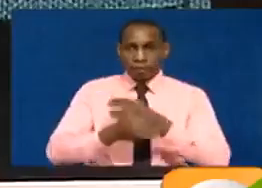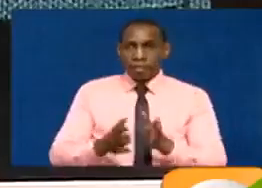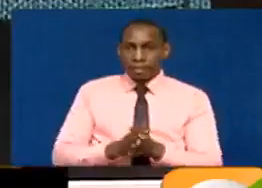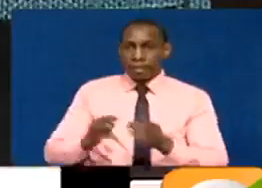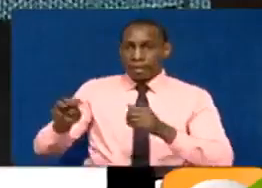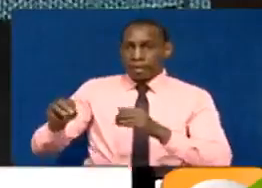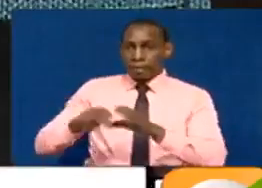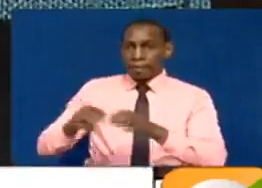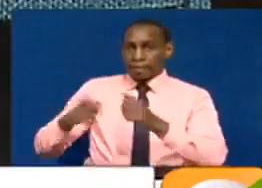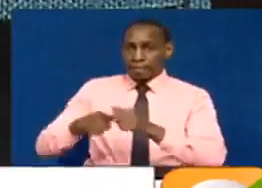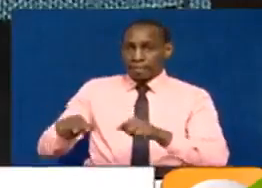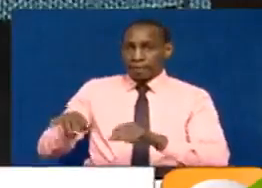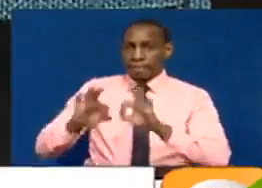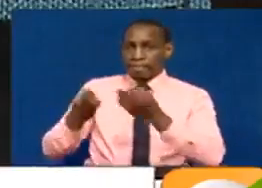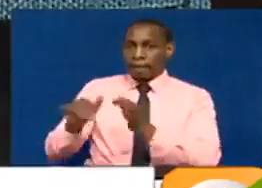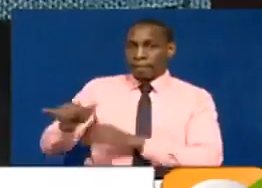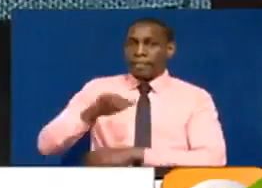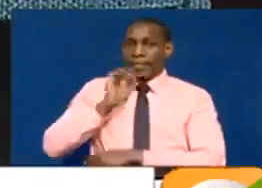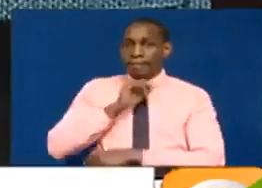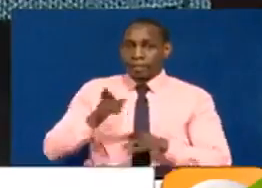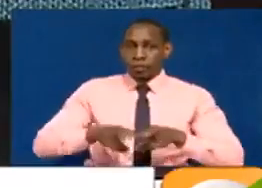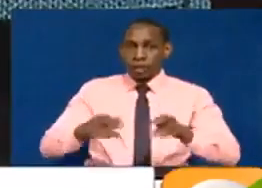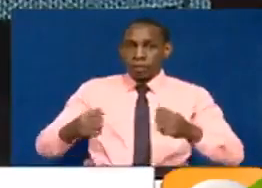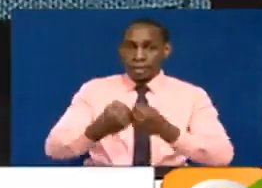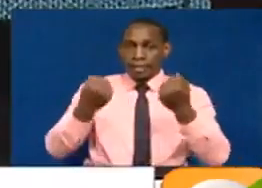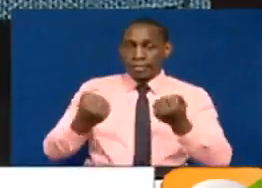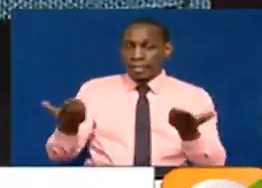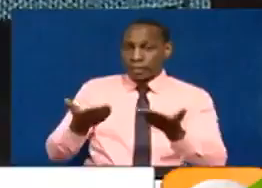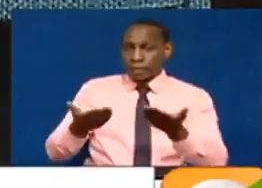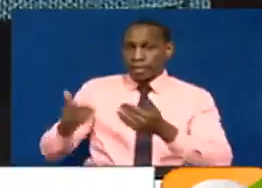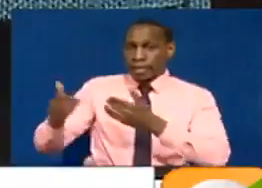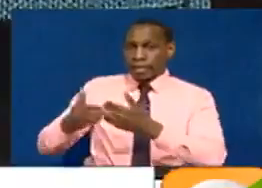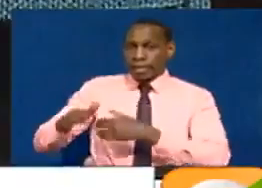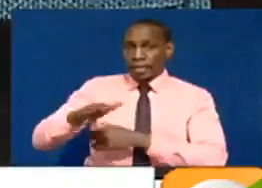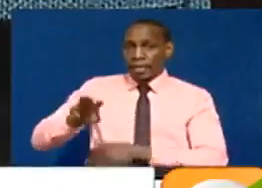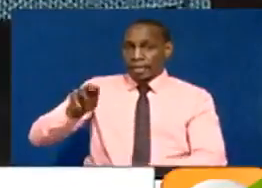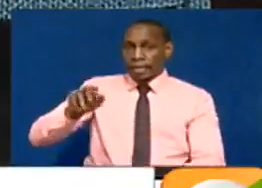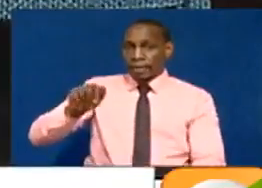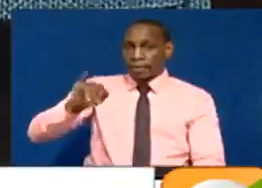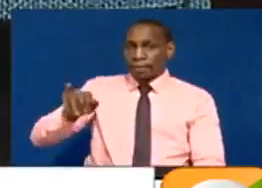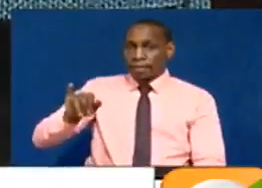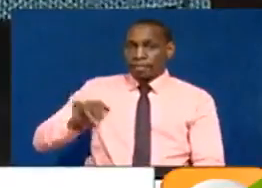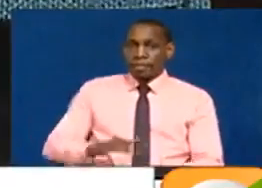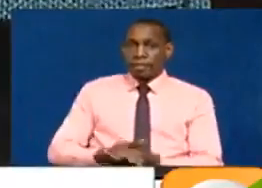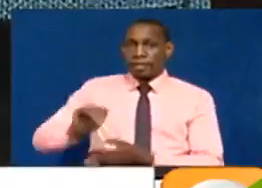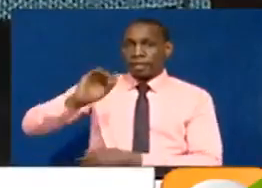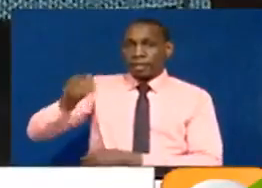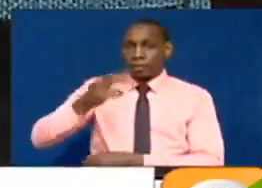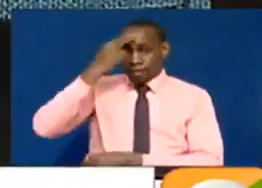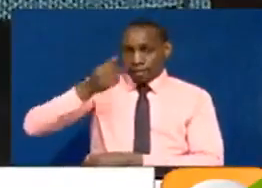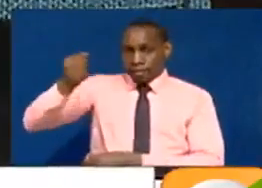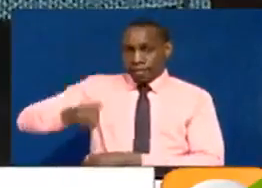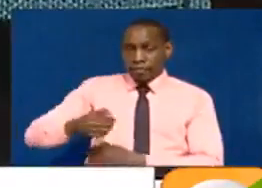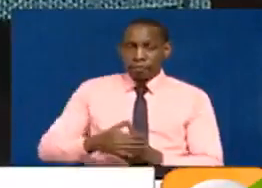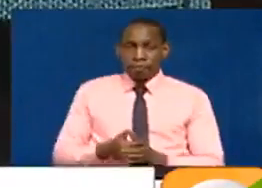Six members of the same family perished in a road accident near the Kwamaji area in Oloitoktok town in